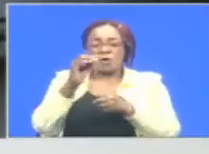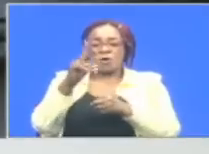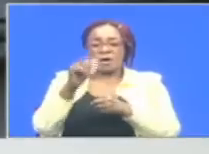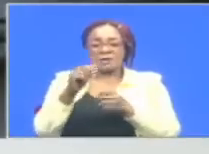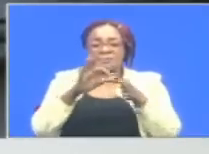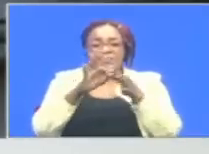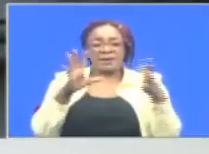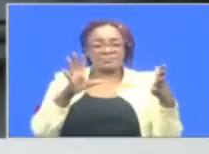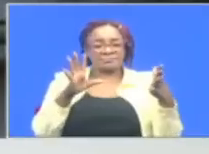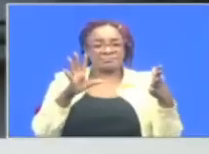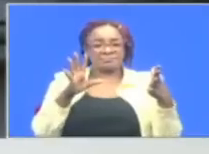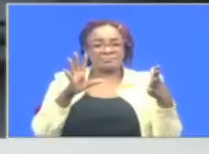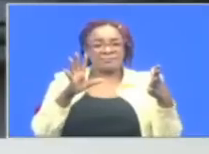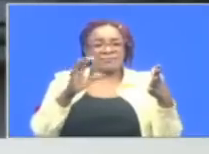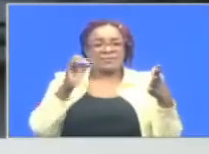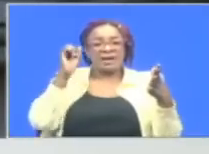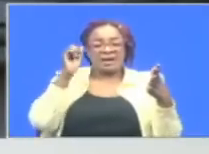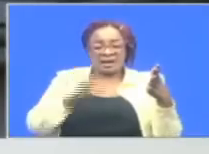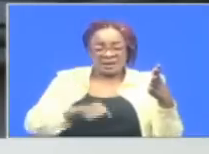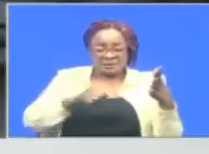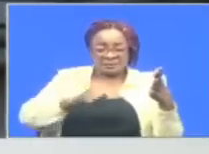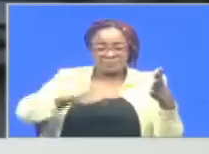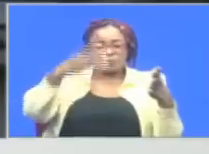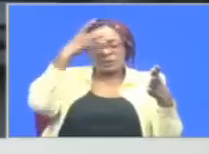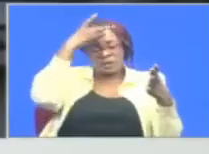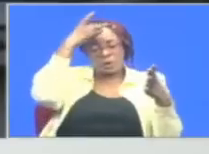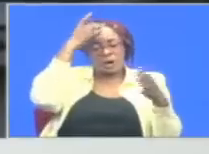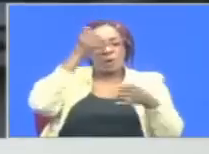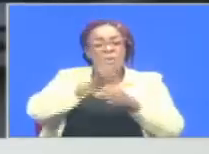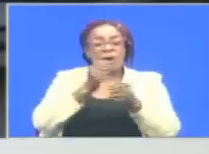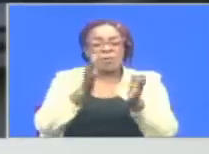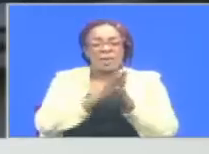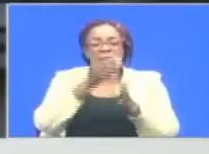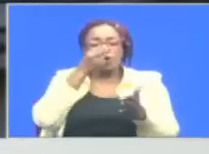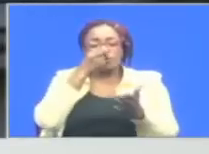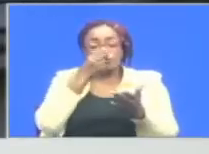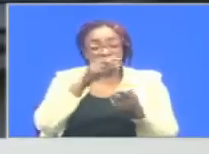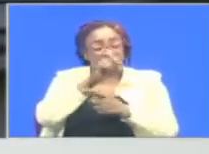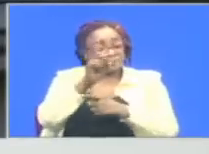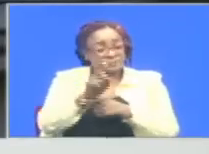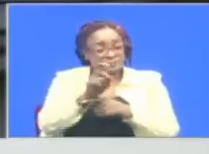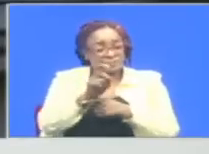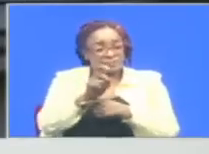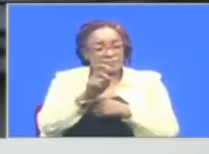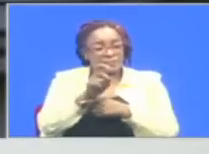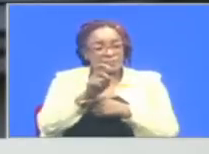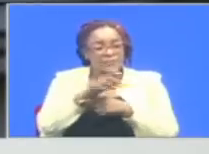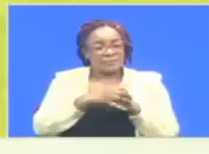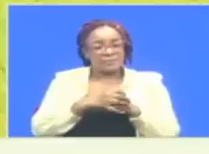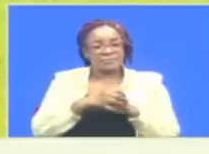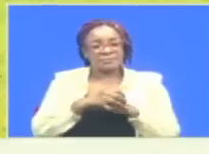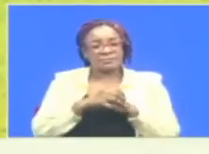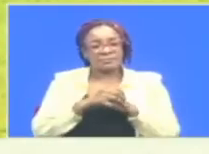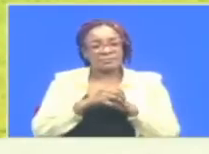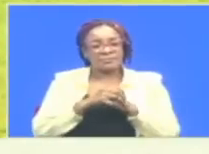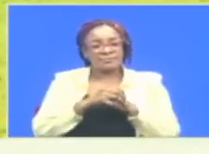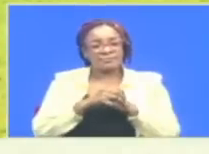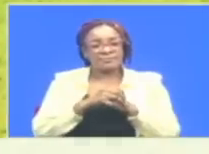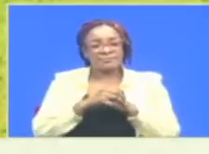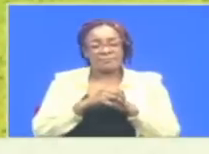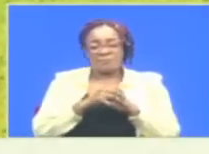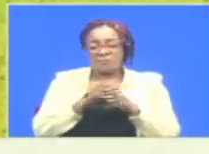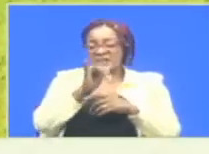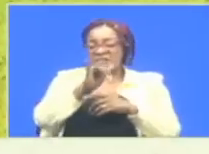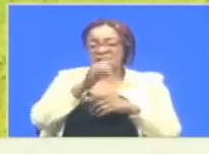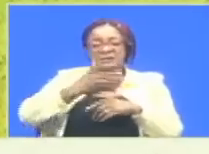Can Moses Masika Wetangula work with William Ruto towards 2022? You know, that